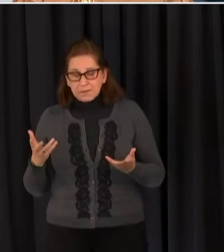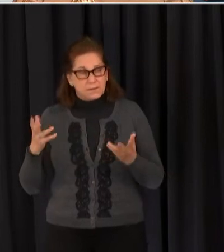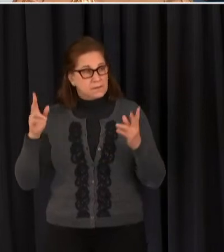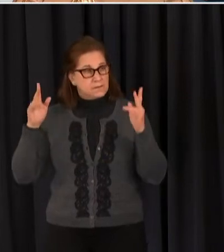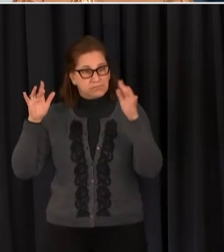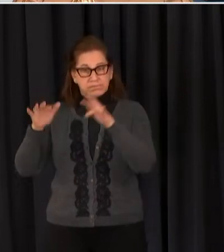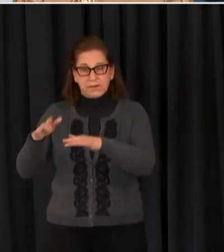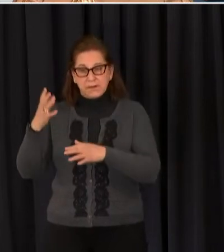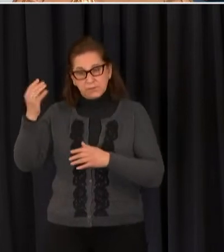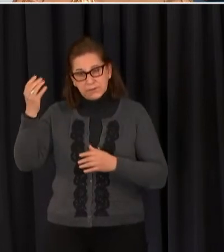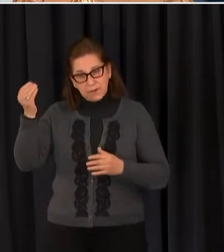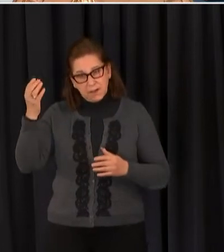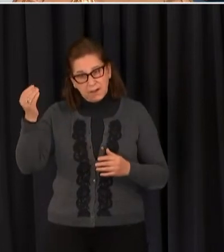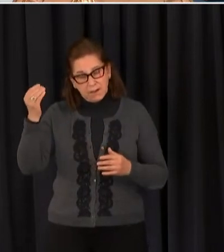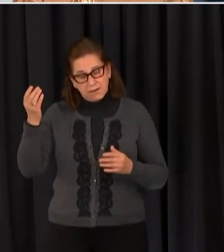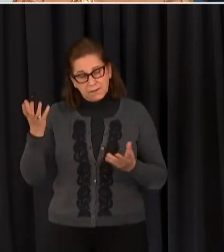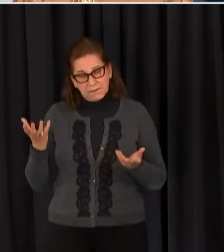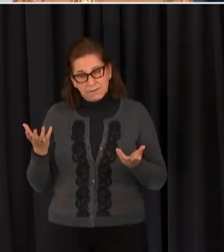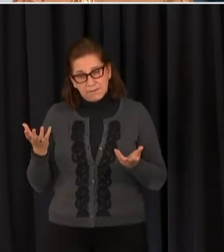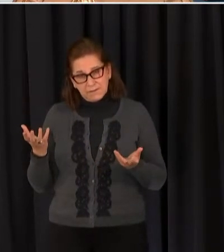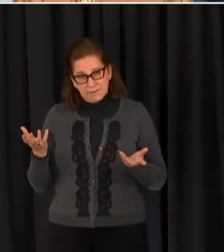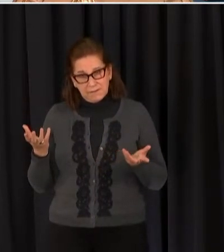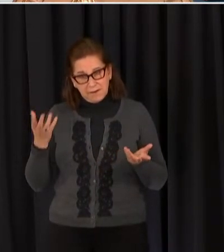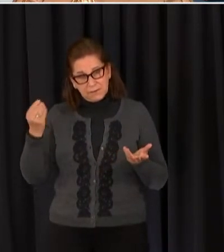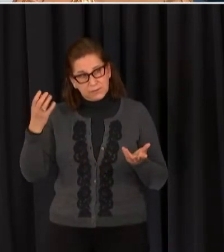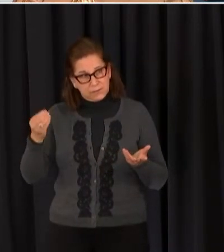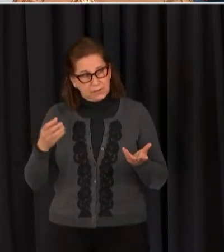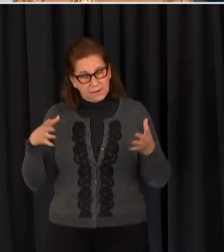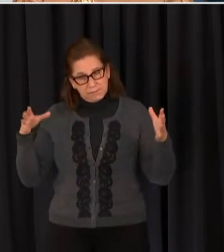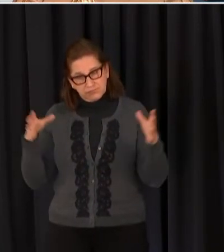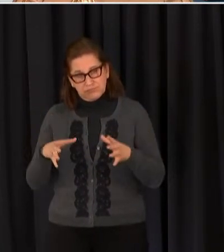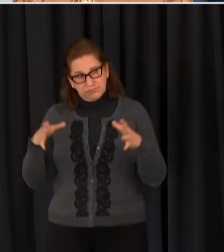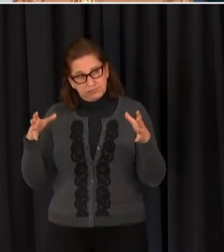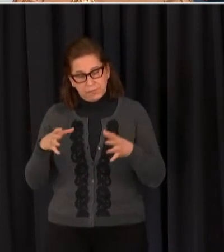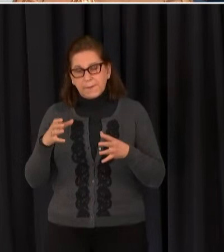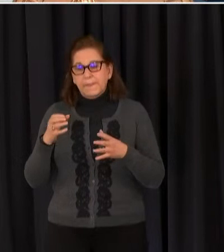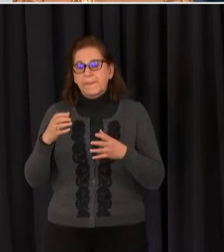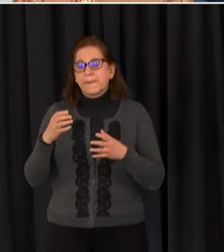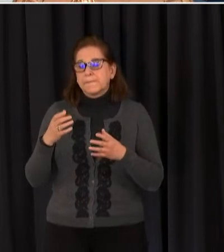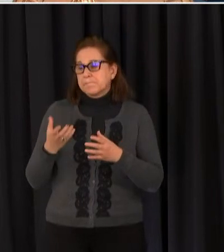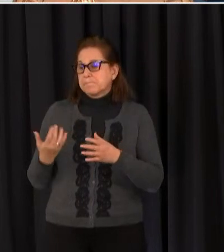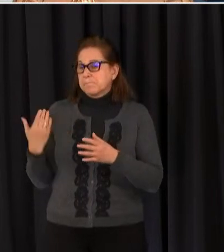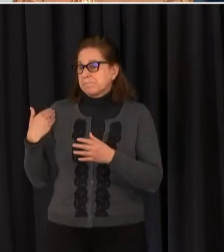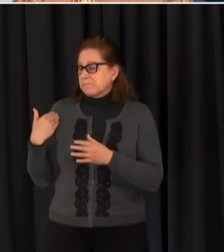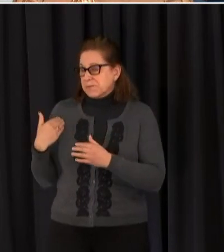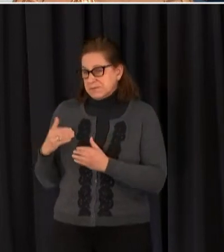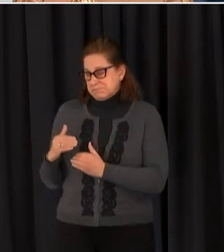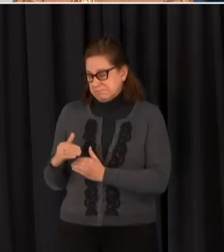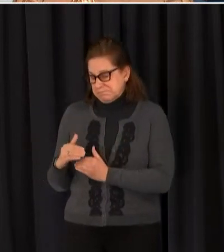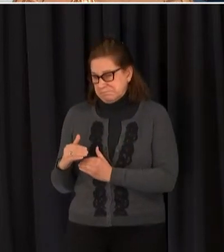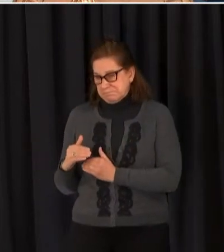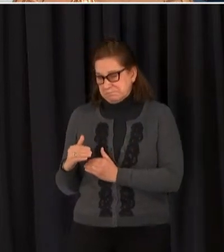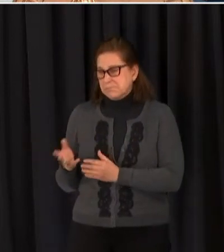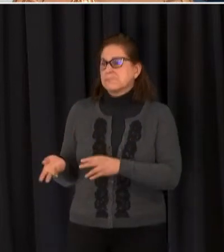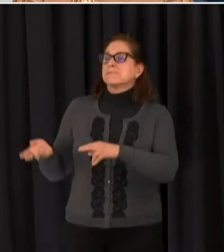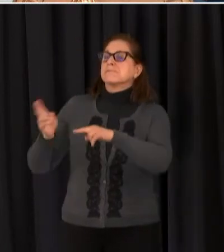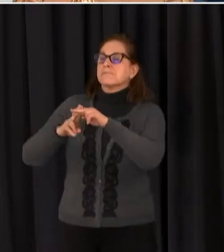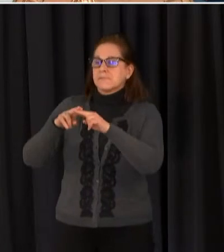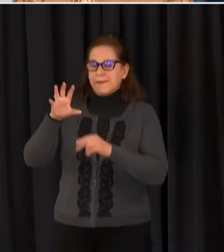So what's new is the outdoor gathering limit will be increased to 50